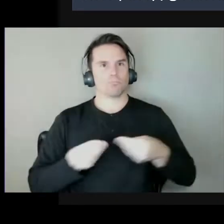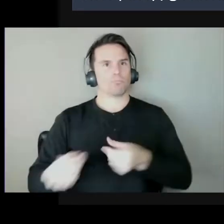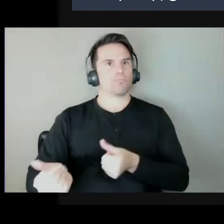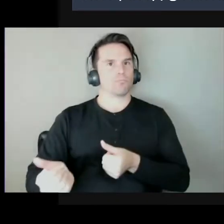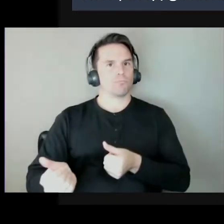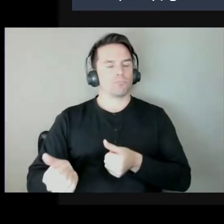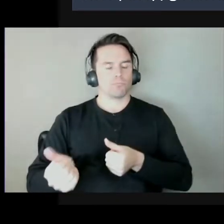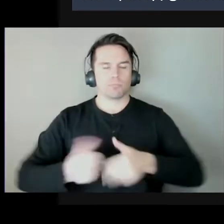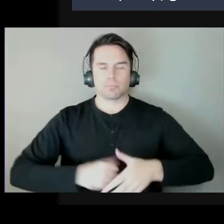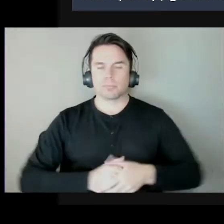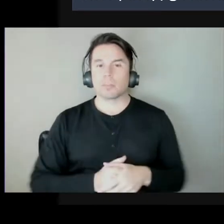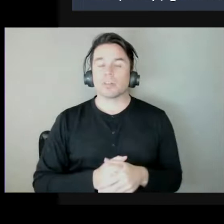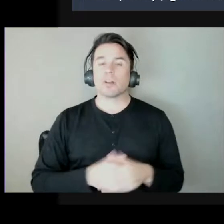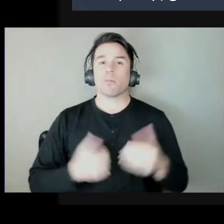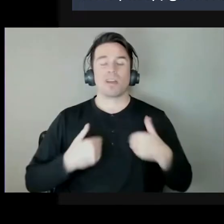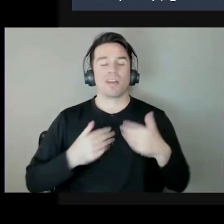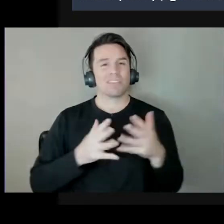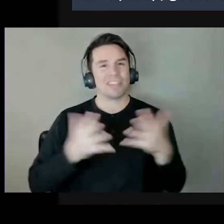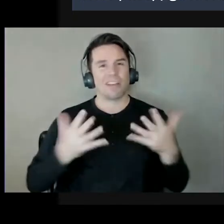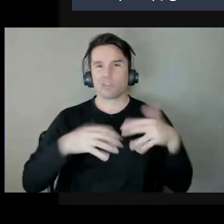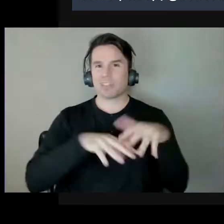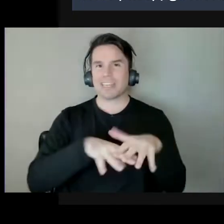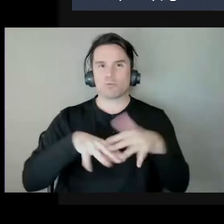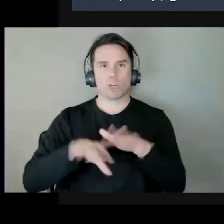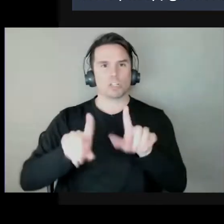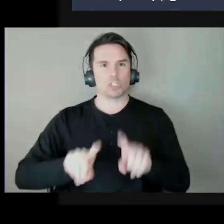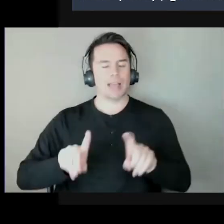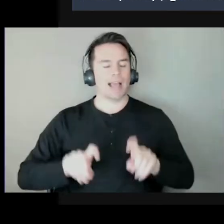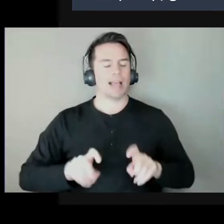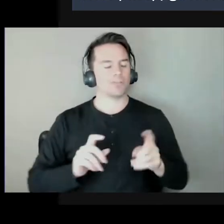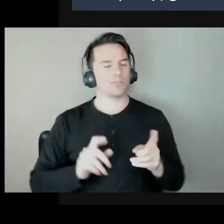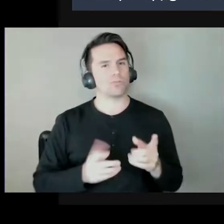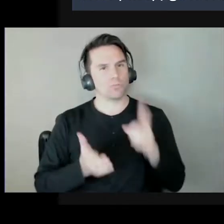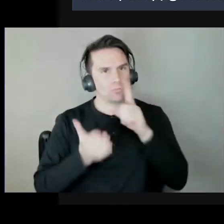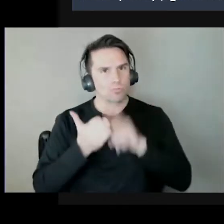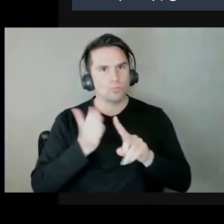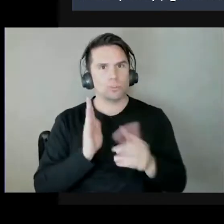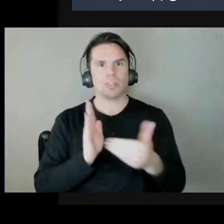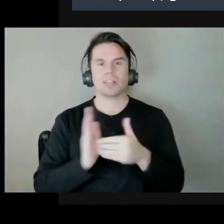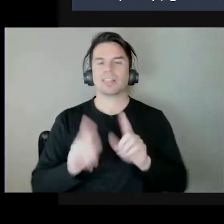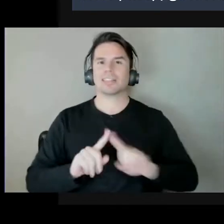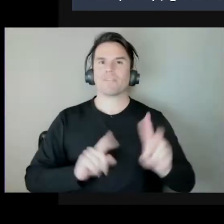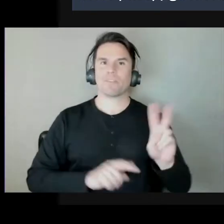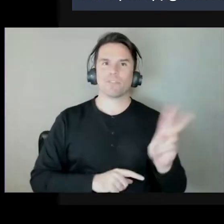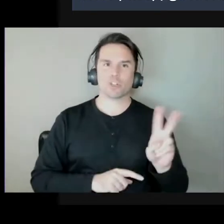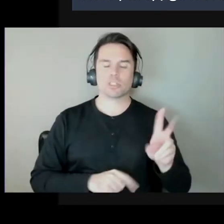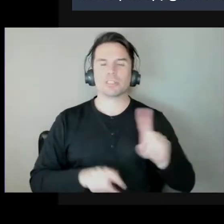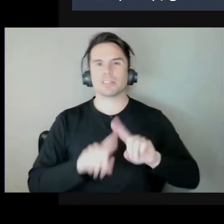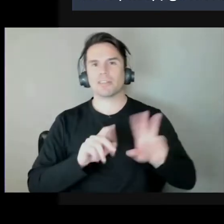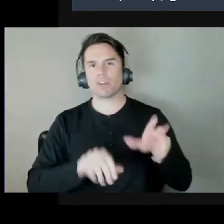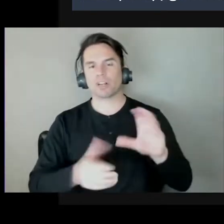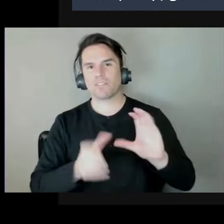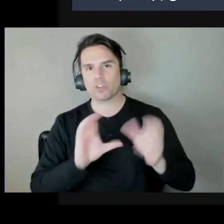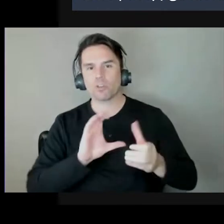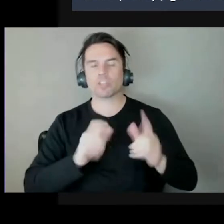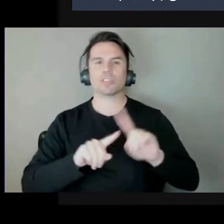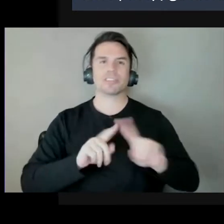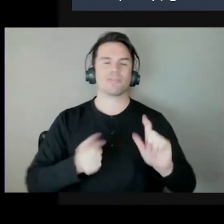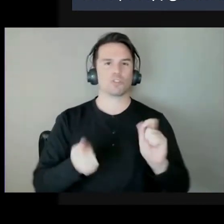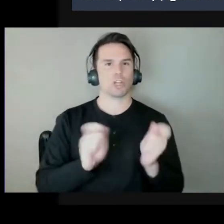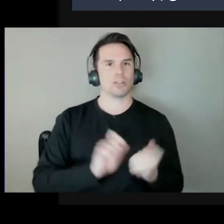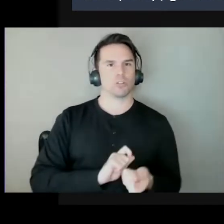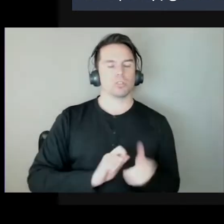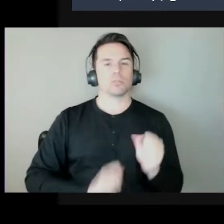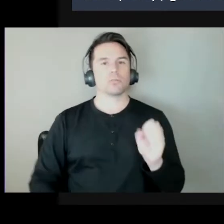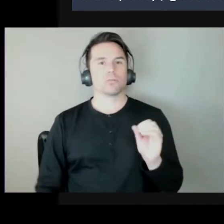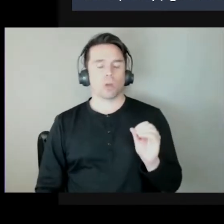ton of integration tests to check them against different versions, different configurations, different changes. And so, just as we're